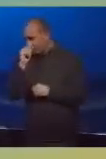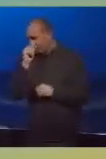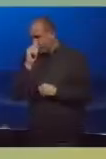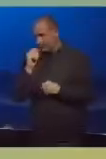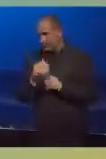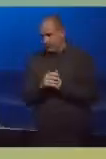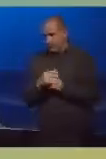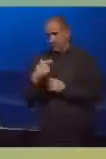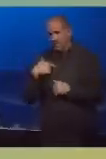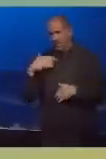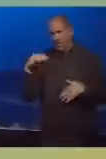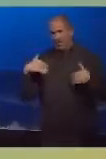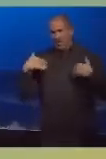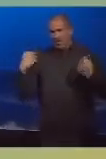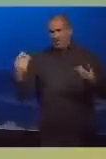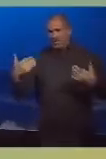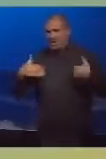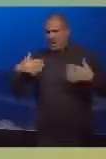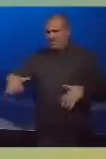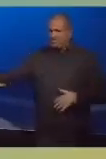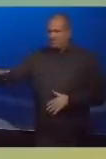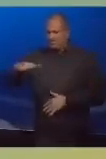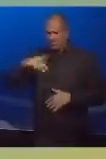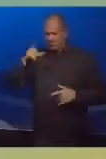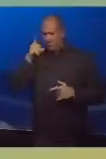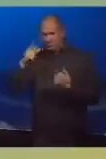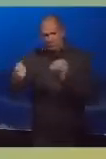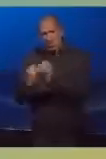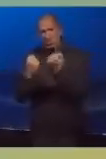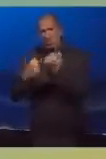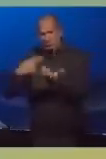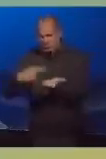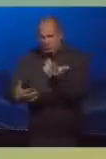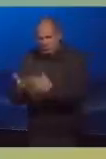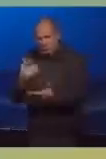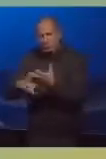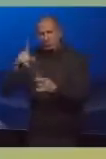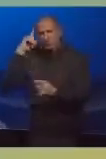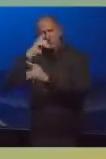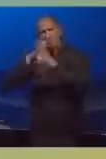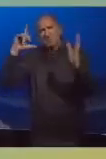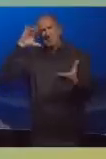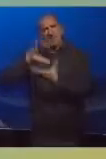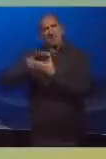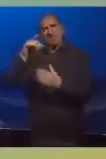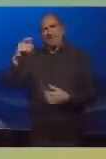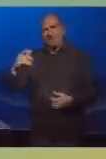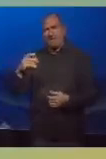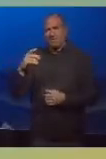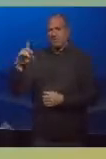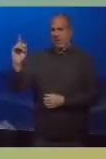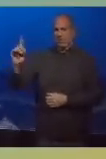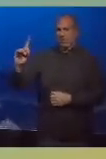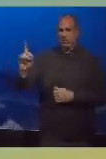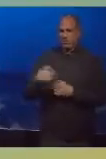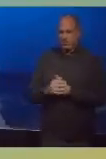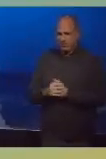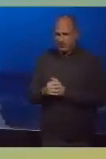that believe in the idea of democracy. The struggle is long, is